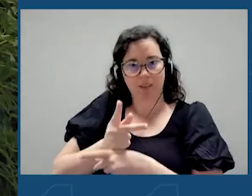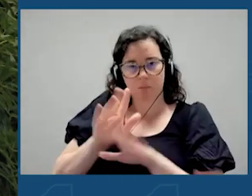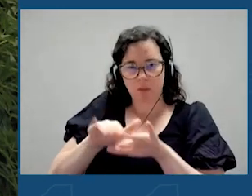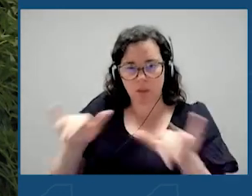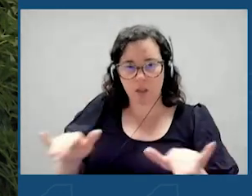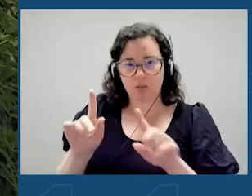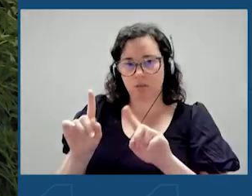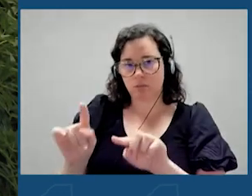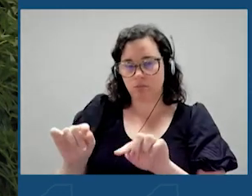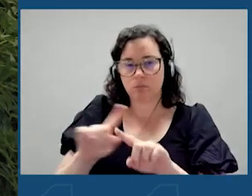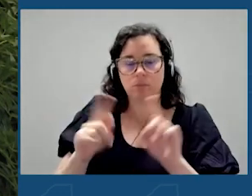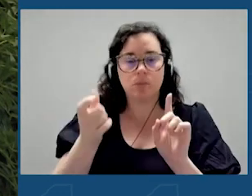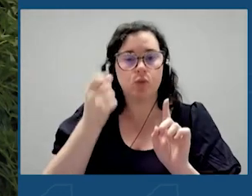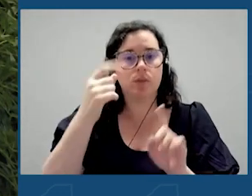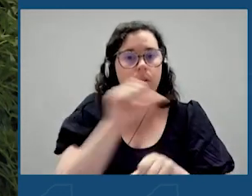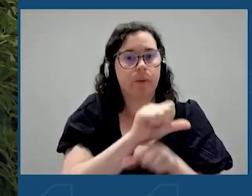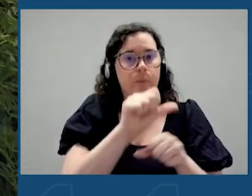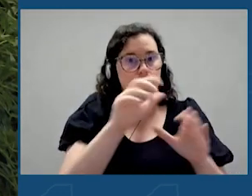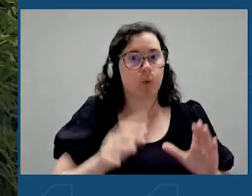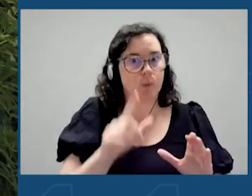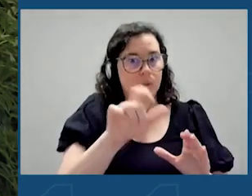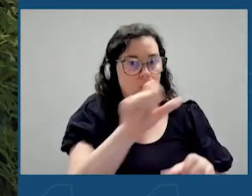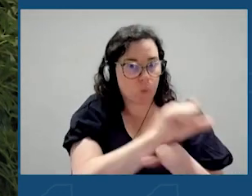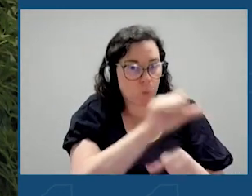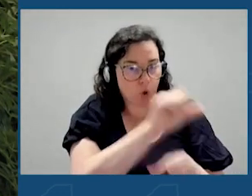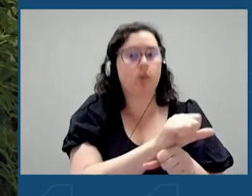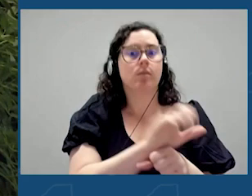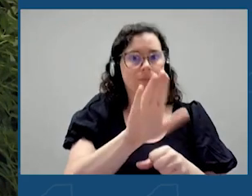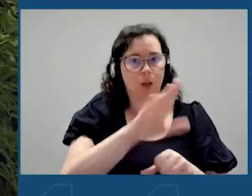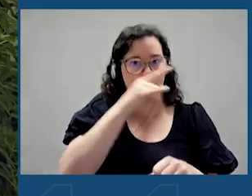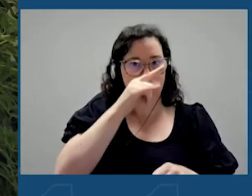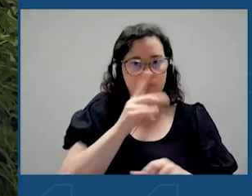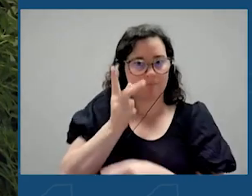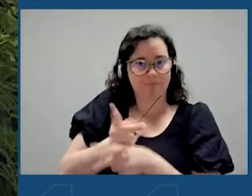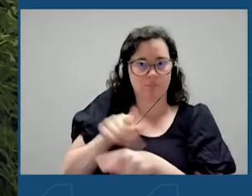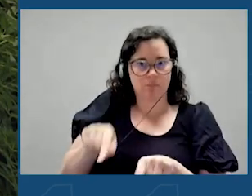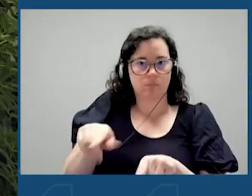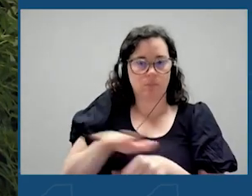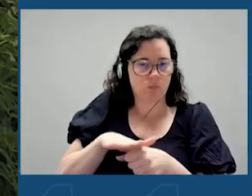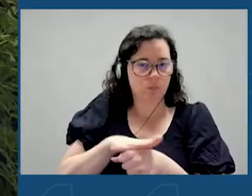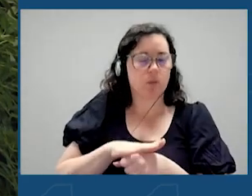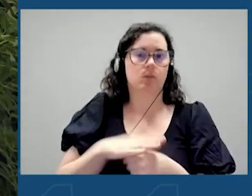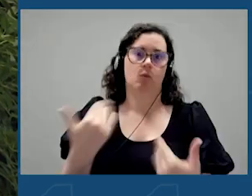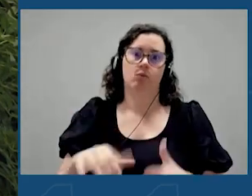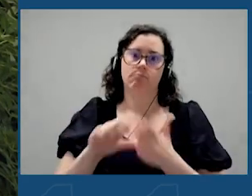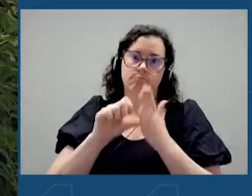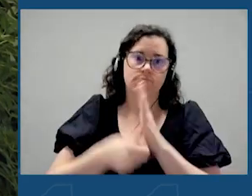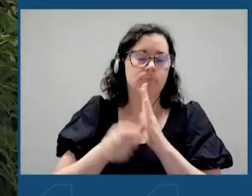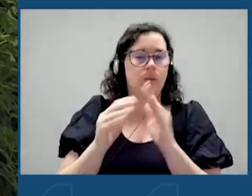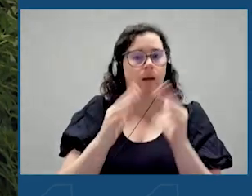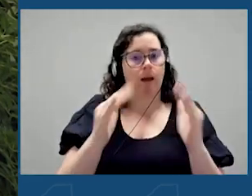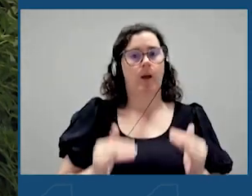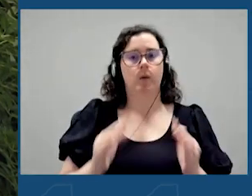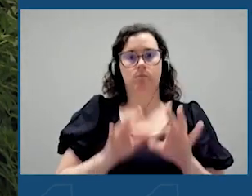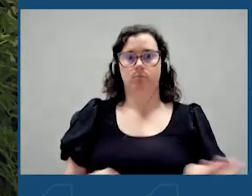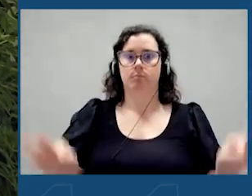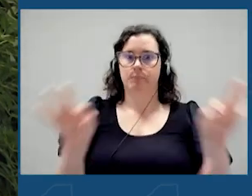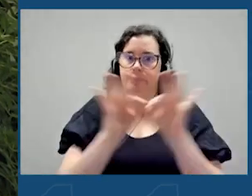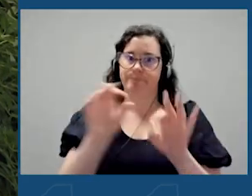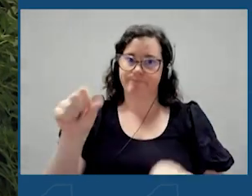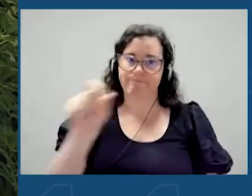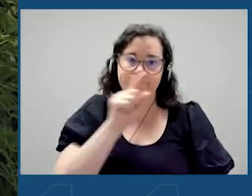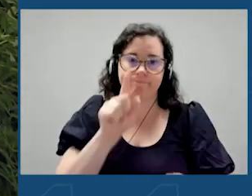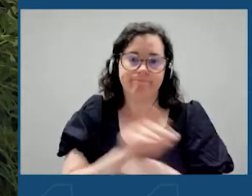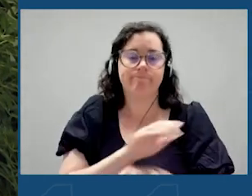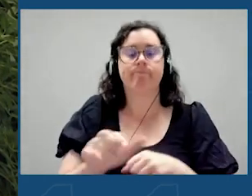keep the employees that we need for workforce. So I can't even underline how important the housing is as it relates to this.